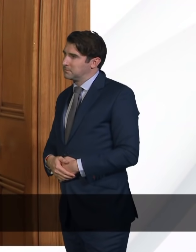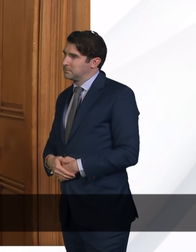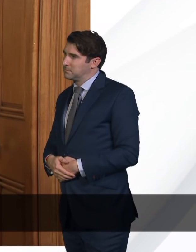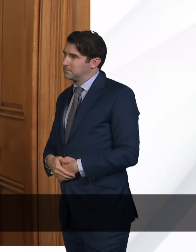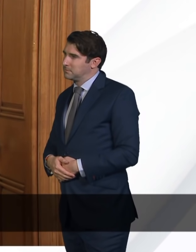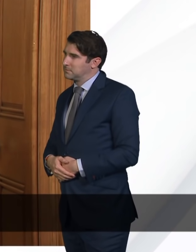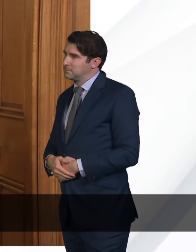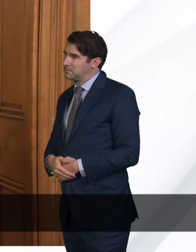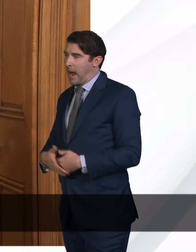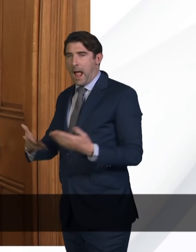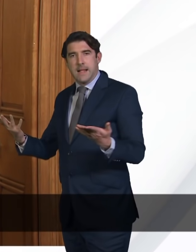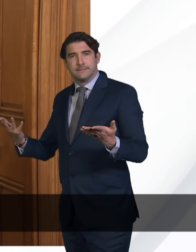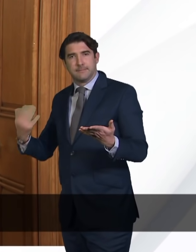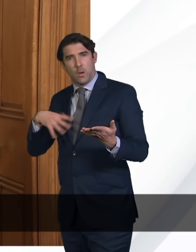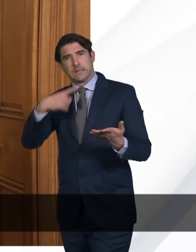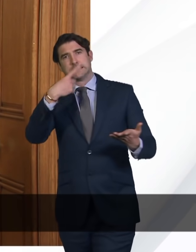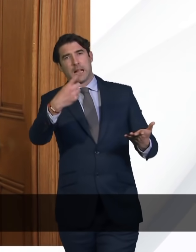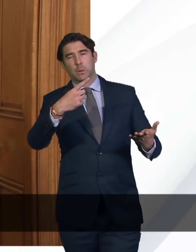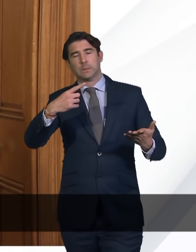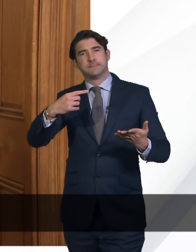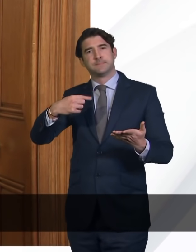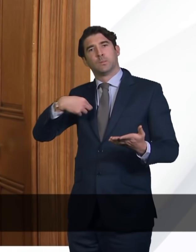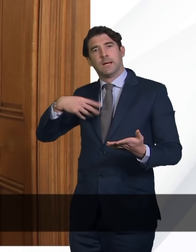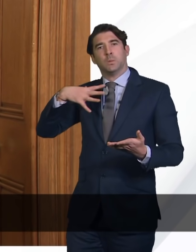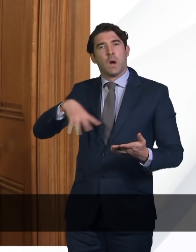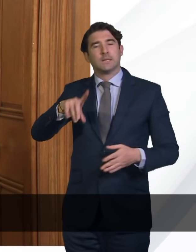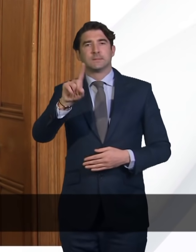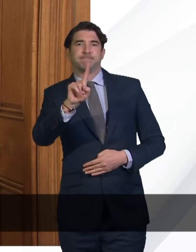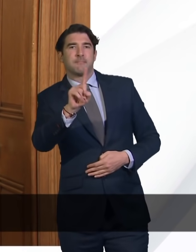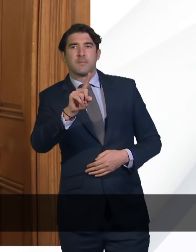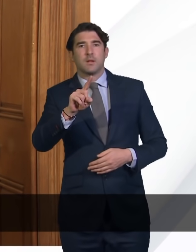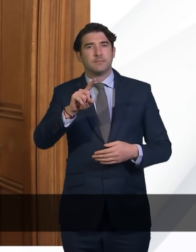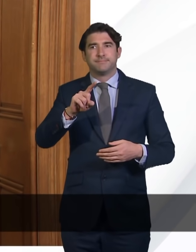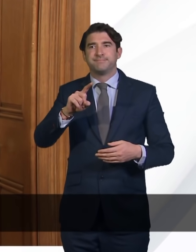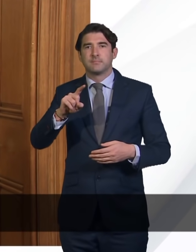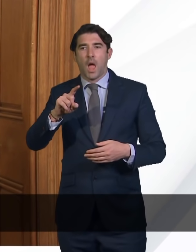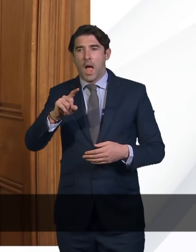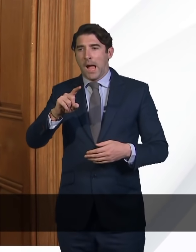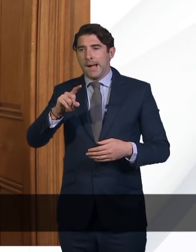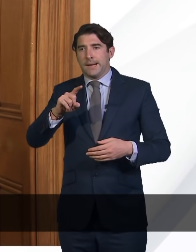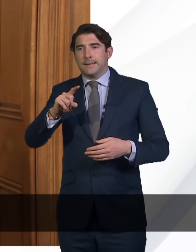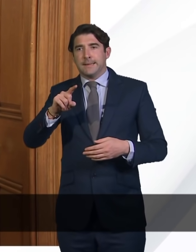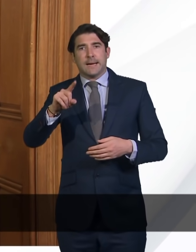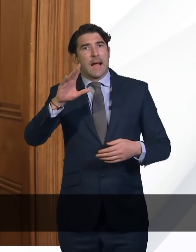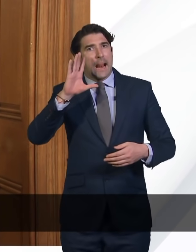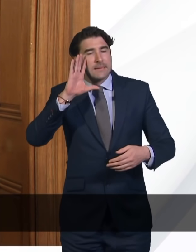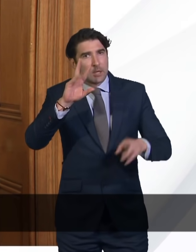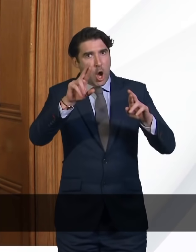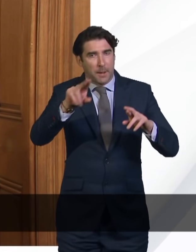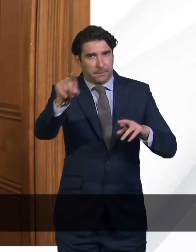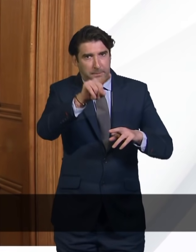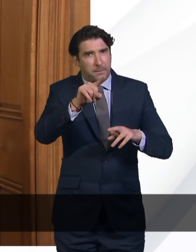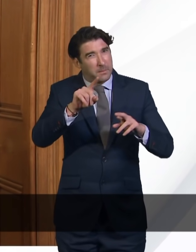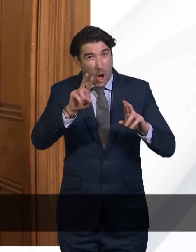or bear down on the virus in such a way as to get the R down below 1 where we need to do that most,